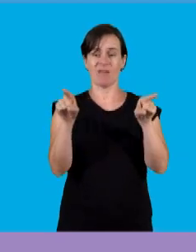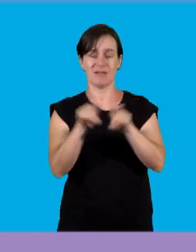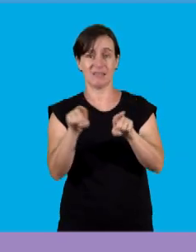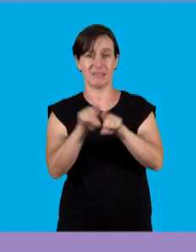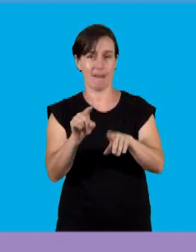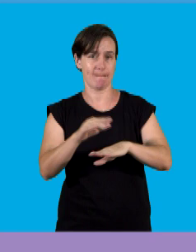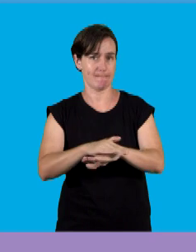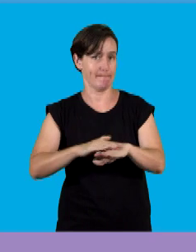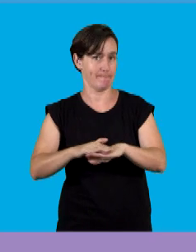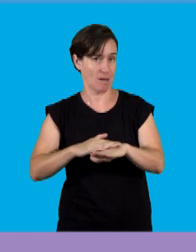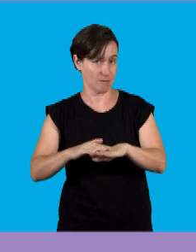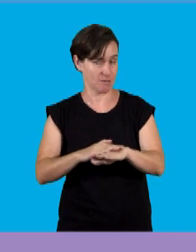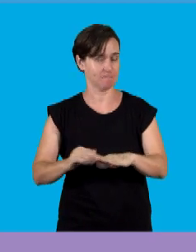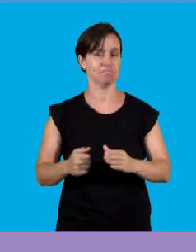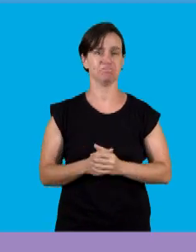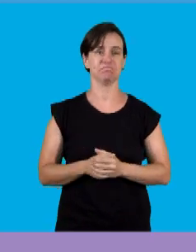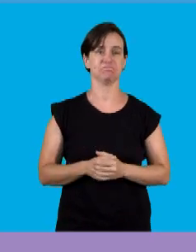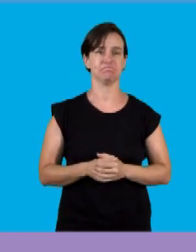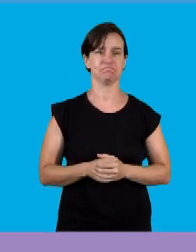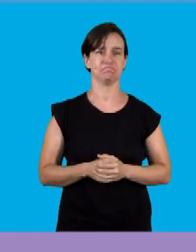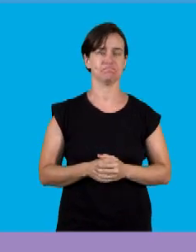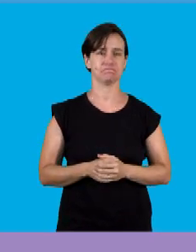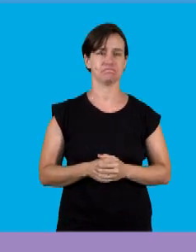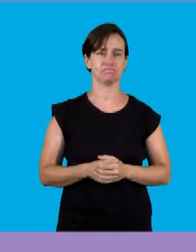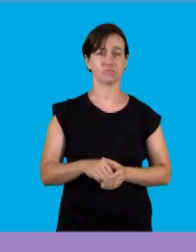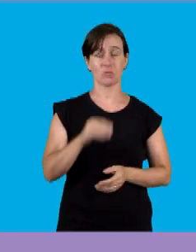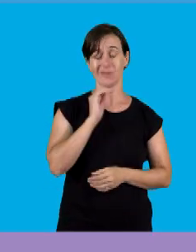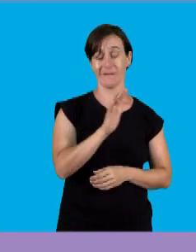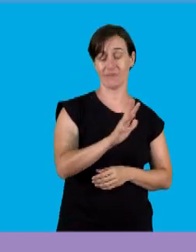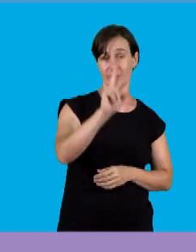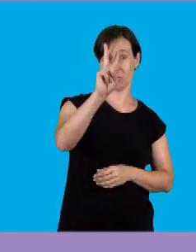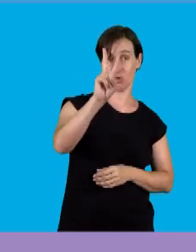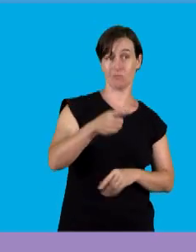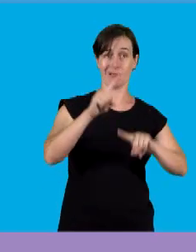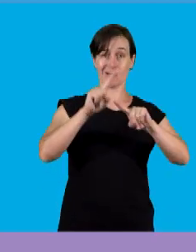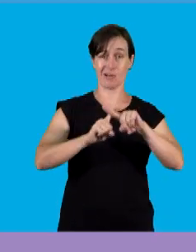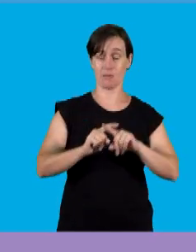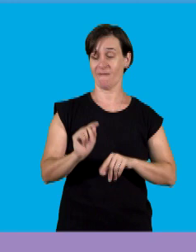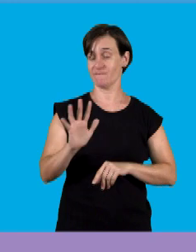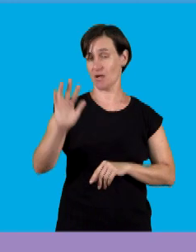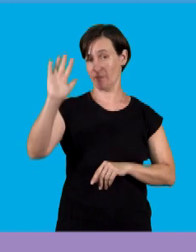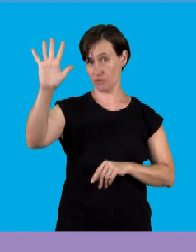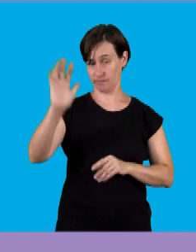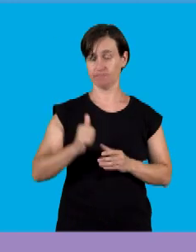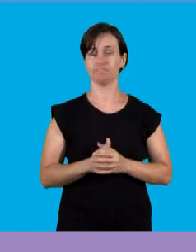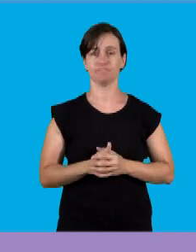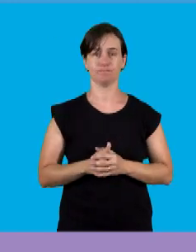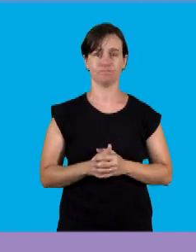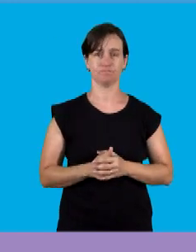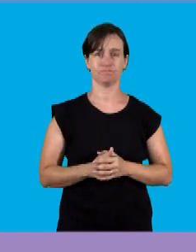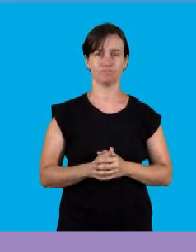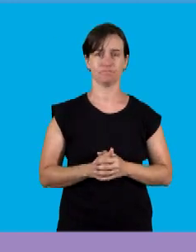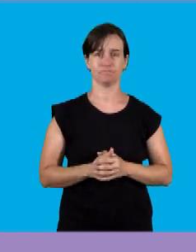same base. So now if we have 5 exponent 2 multiplied by 5